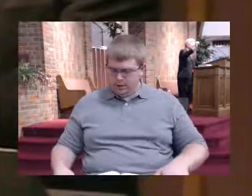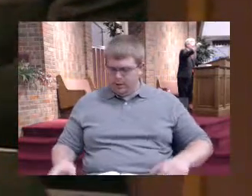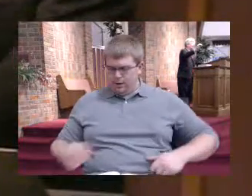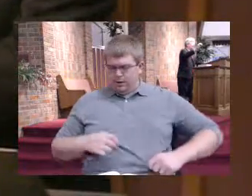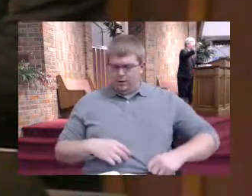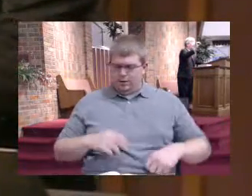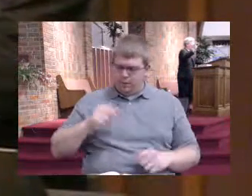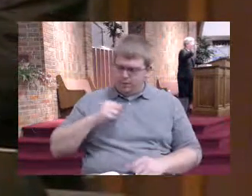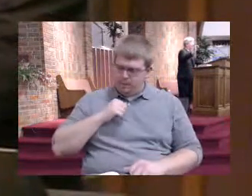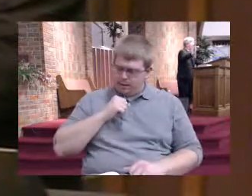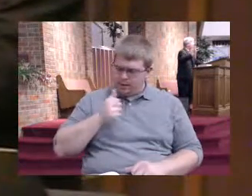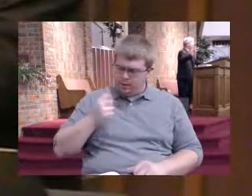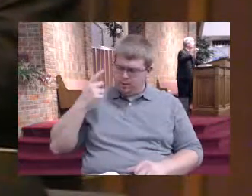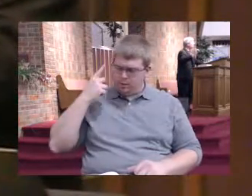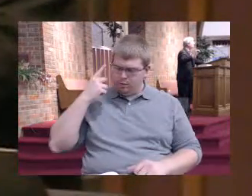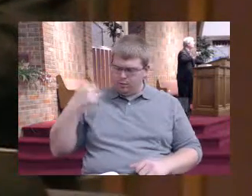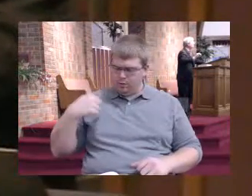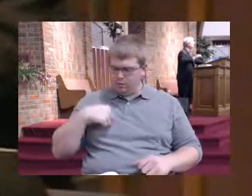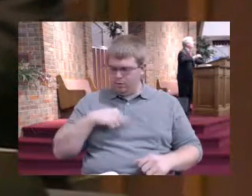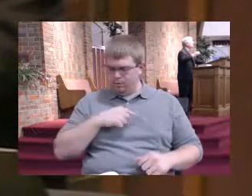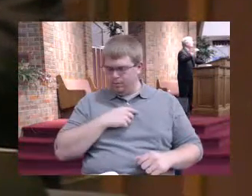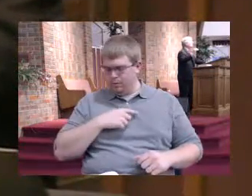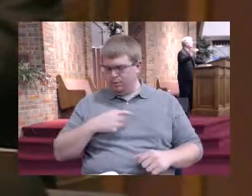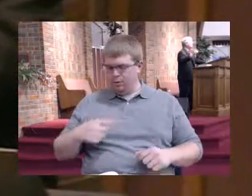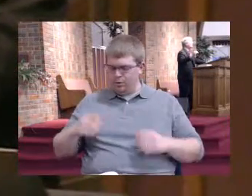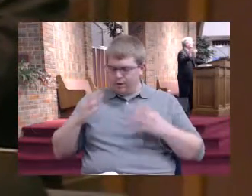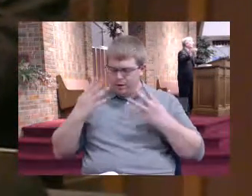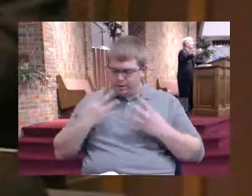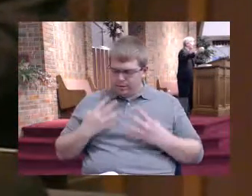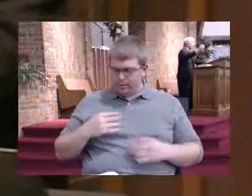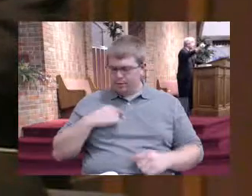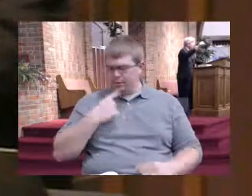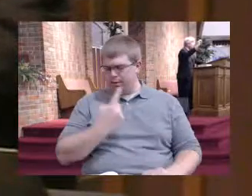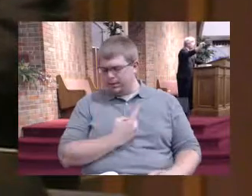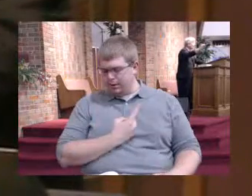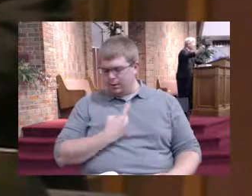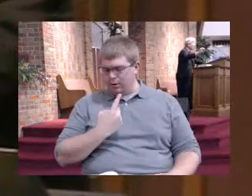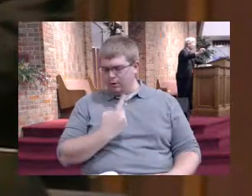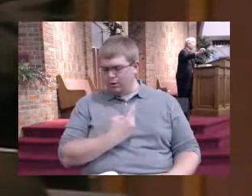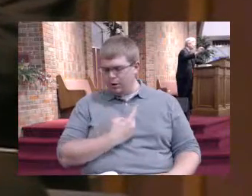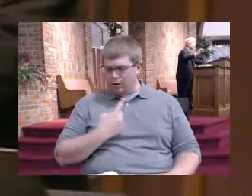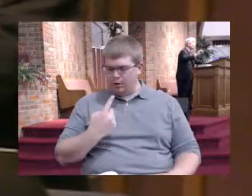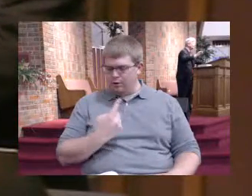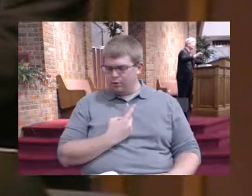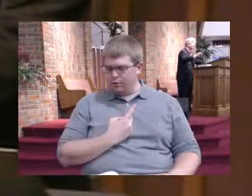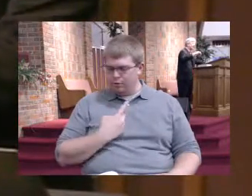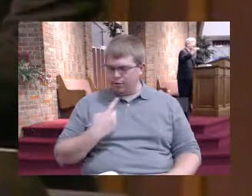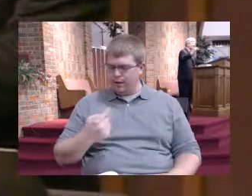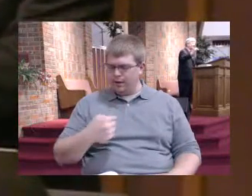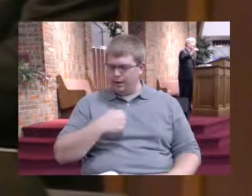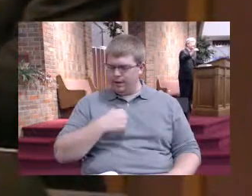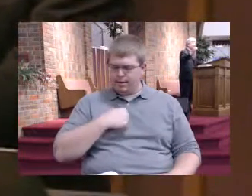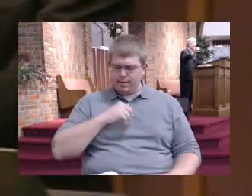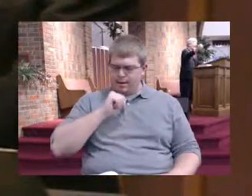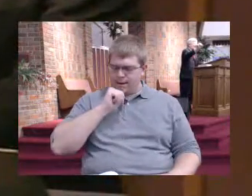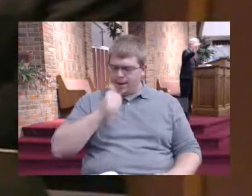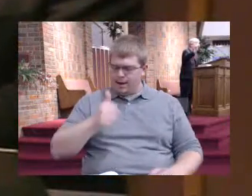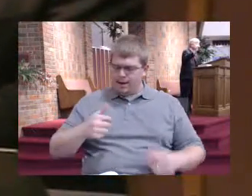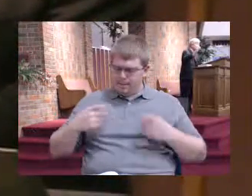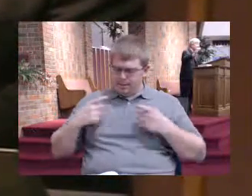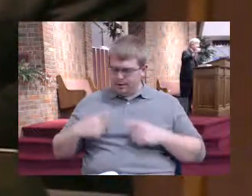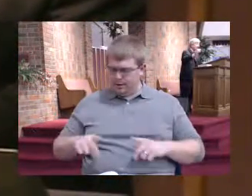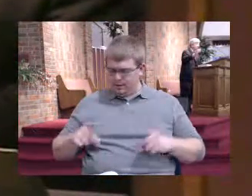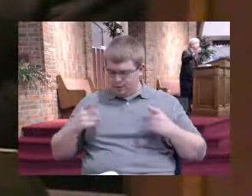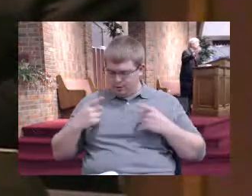gold. Don't think me poor or deserted or lonely.